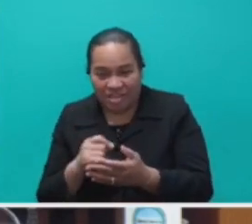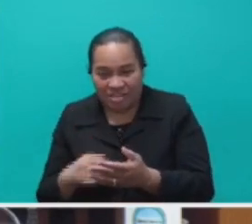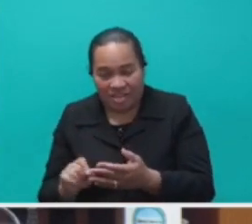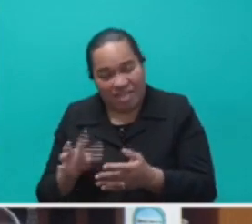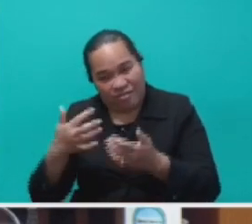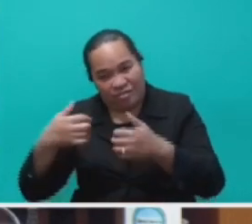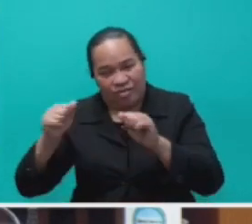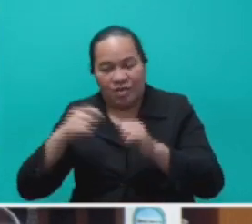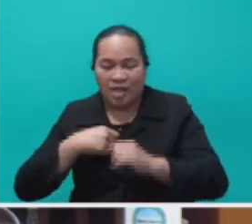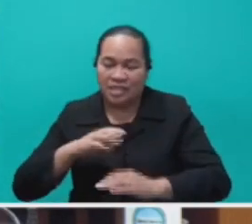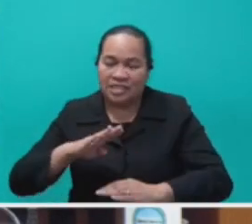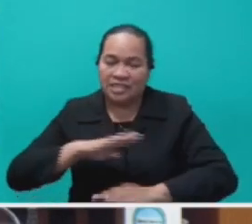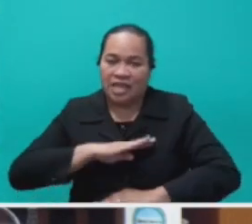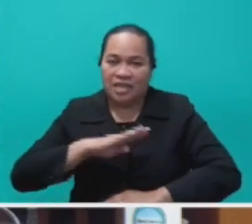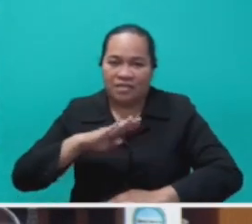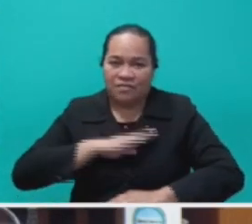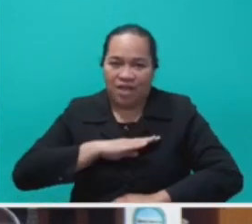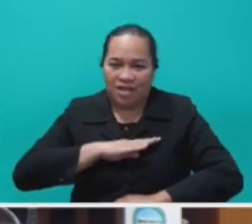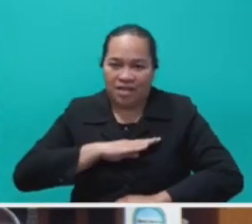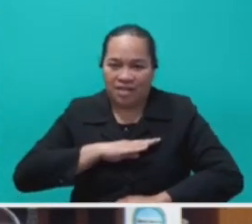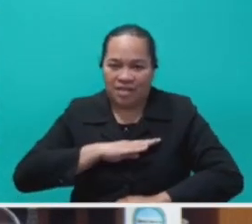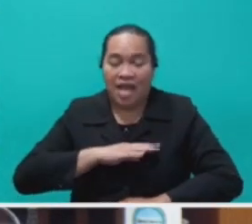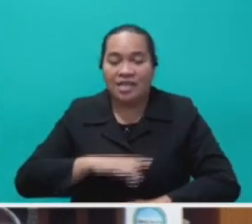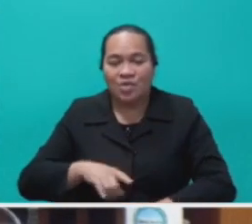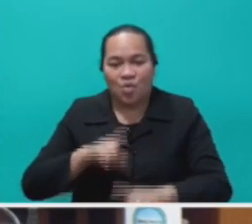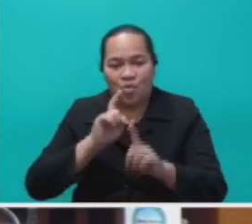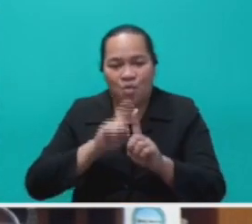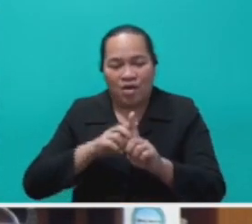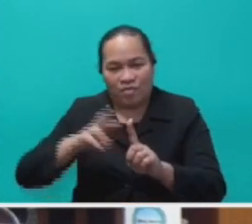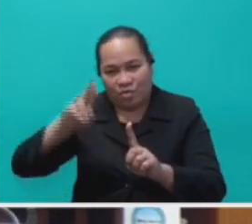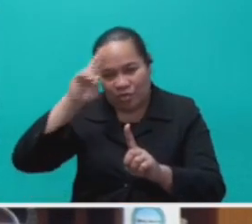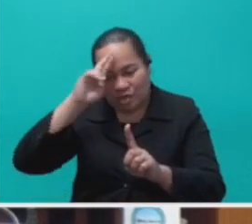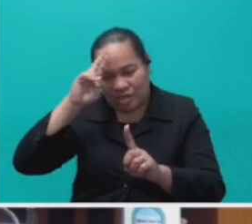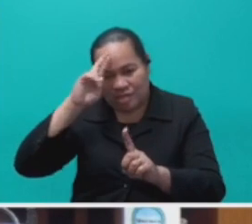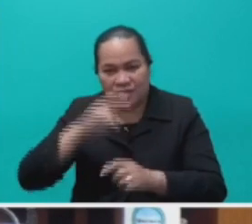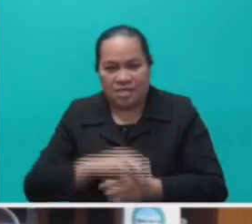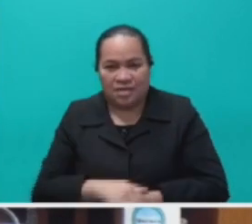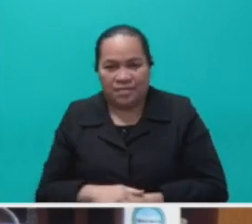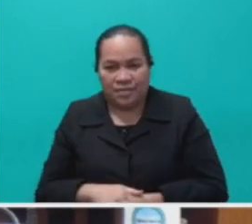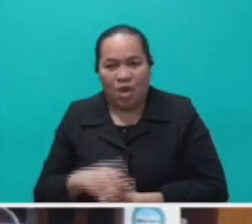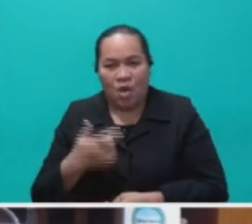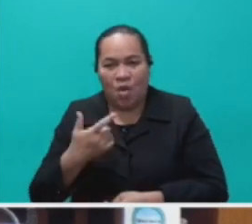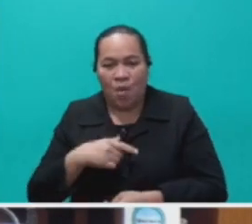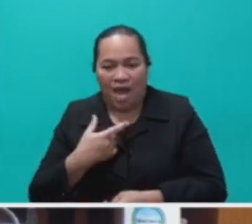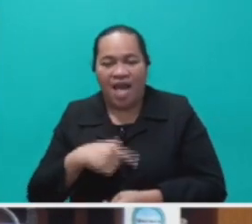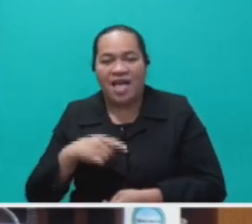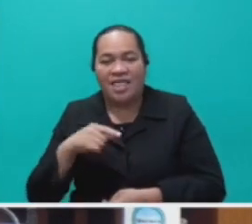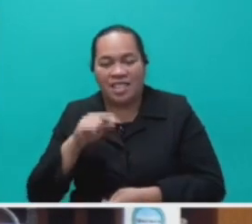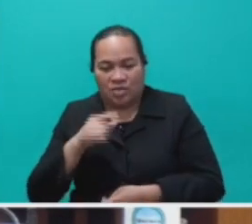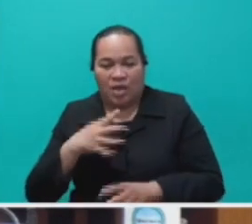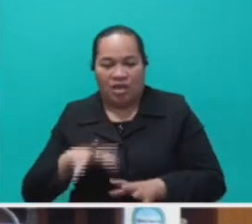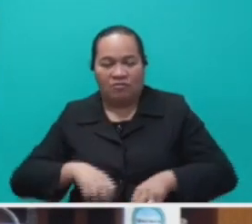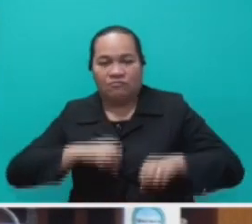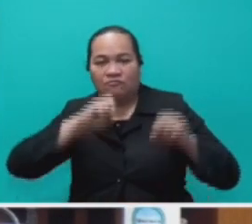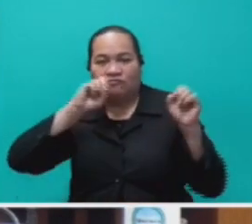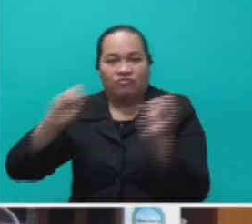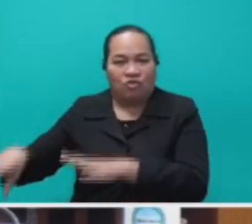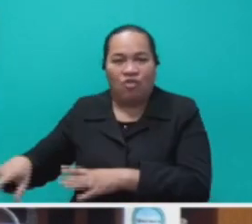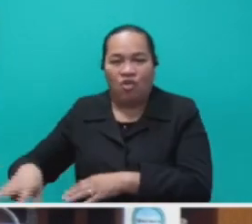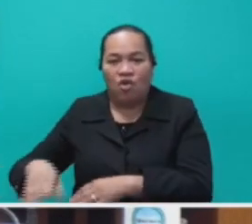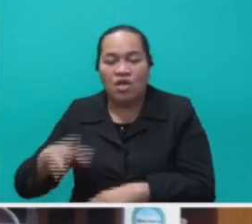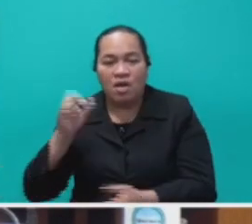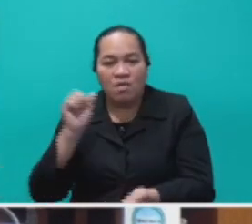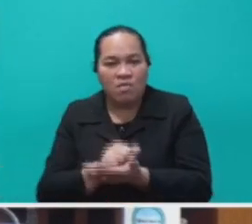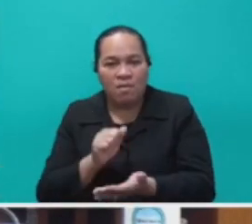now satisfied as one of the reasons why the overthrow of a properly elected government